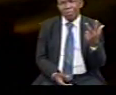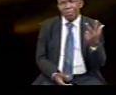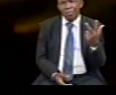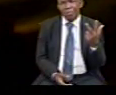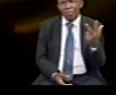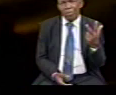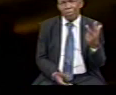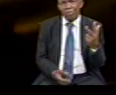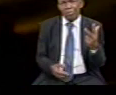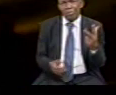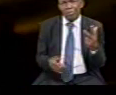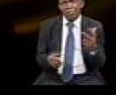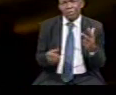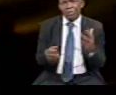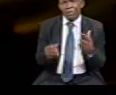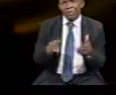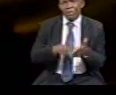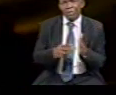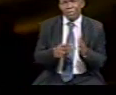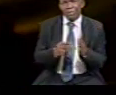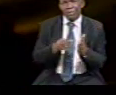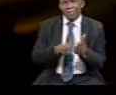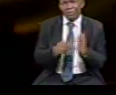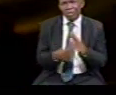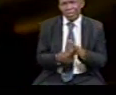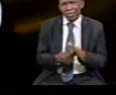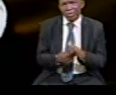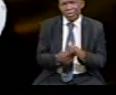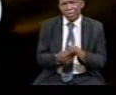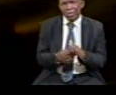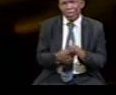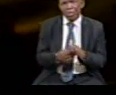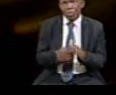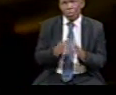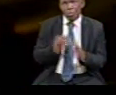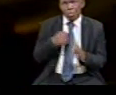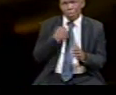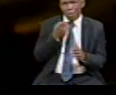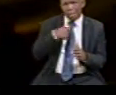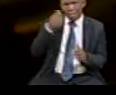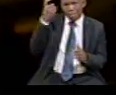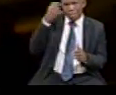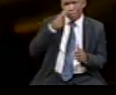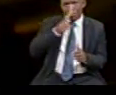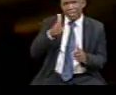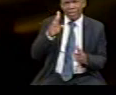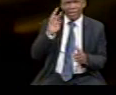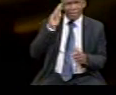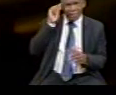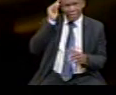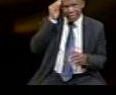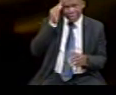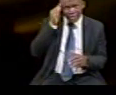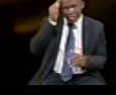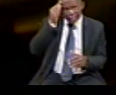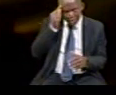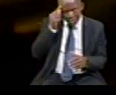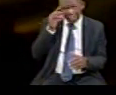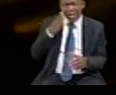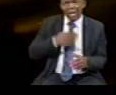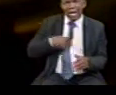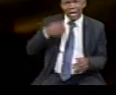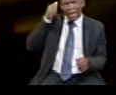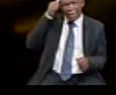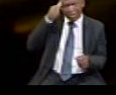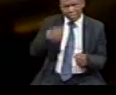commitment, recommitment. That is, you must be thinking. Remember what the Lord says. Remember what the Lord